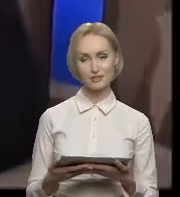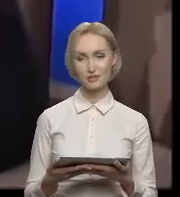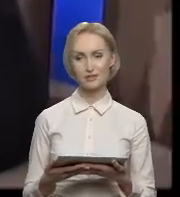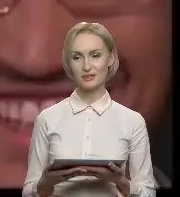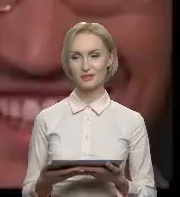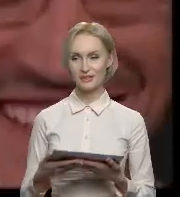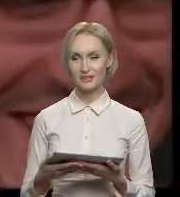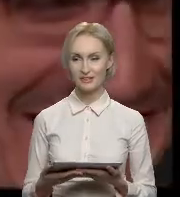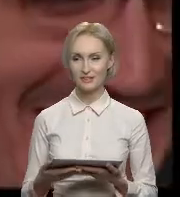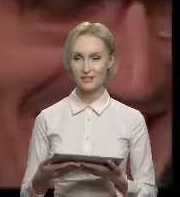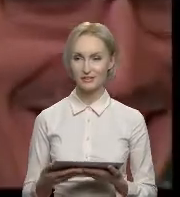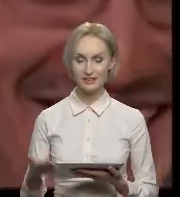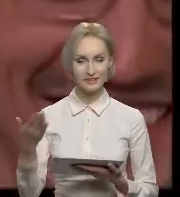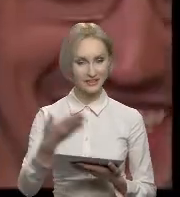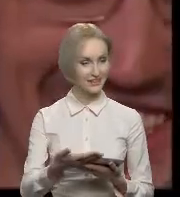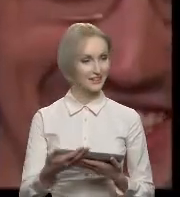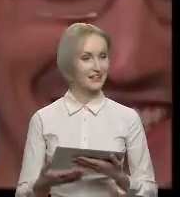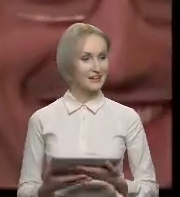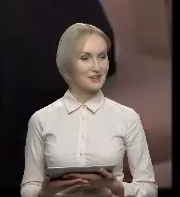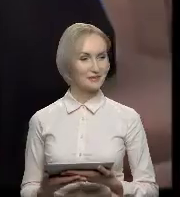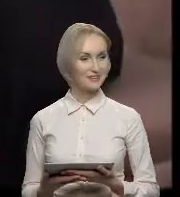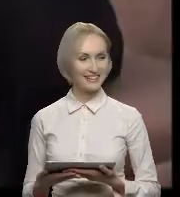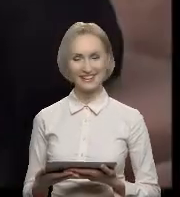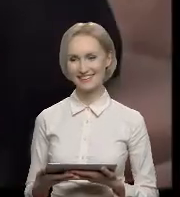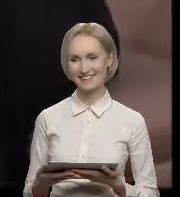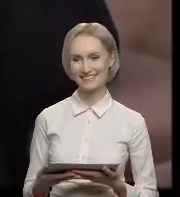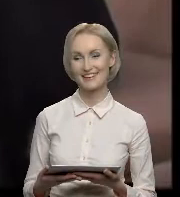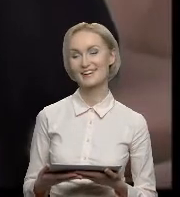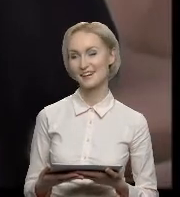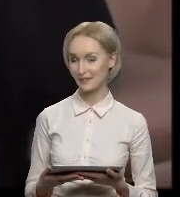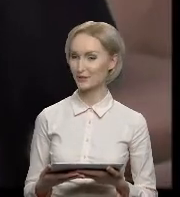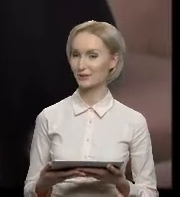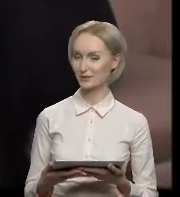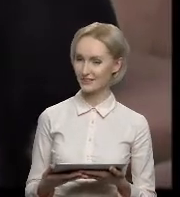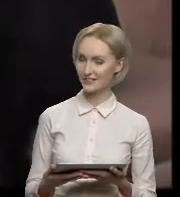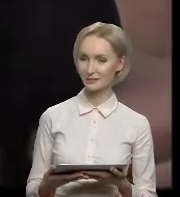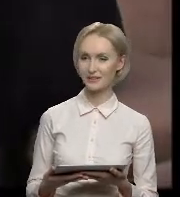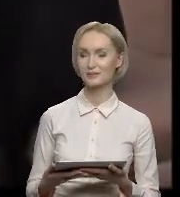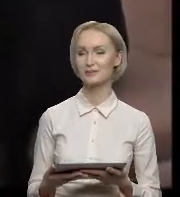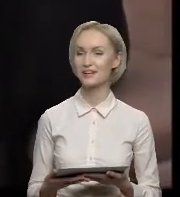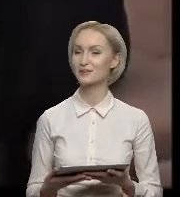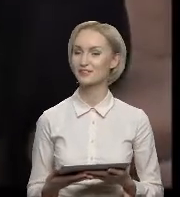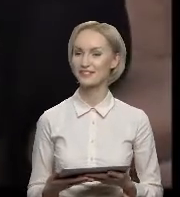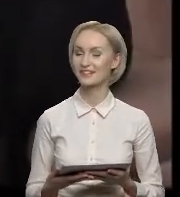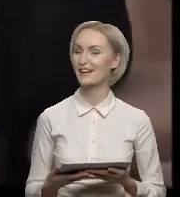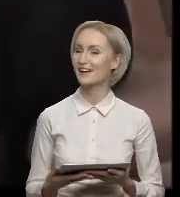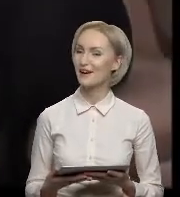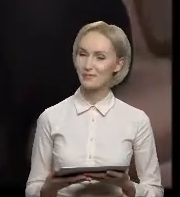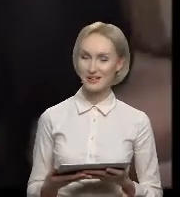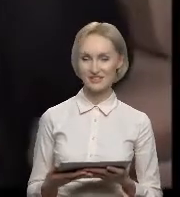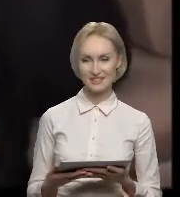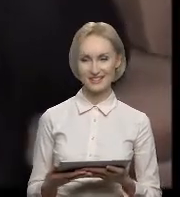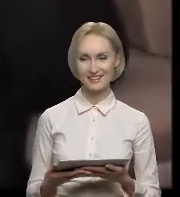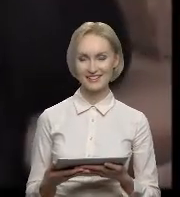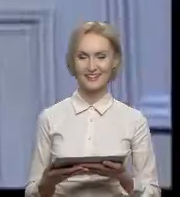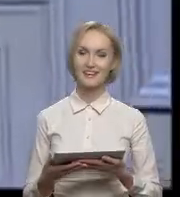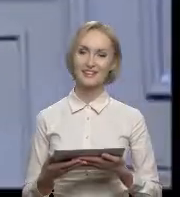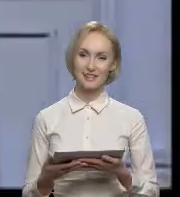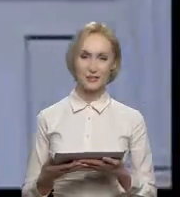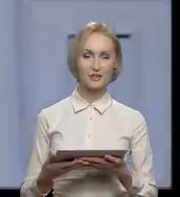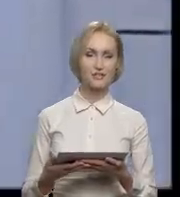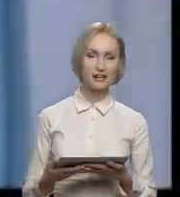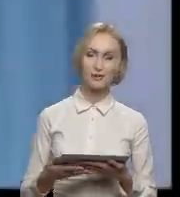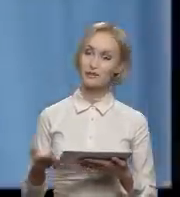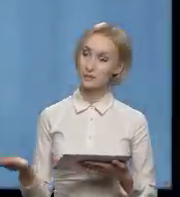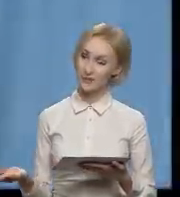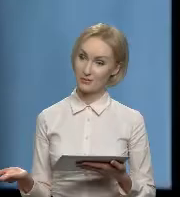In a relationship could deter a whole relationship? Please welcome potential daddy number two, Jasmine's ex-boyfriend Tyrone, to the show.